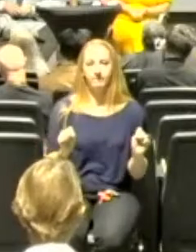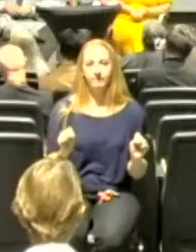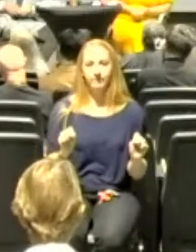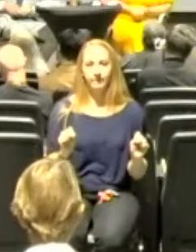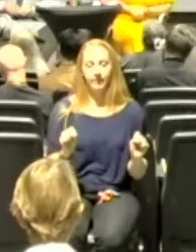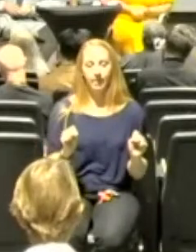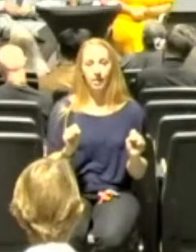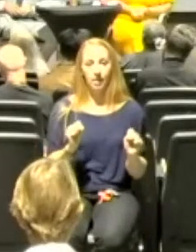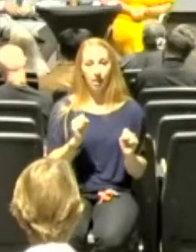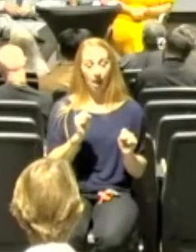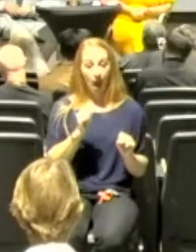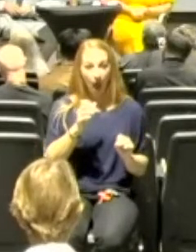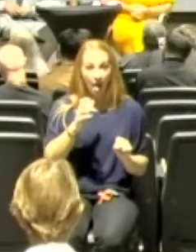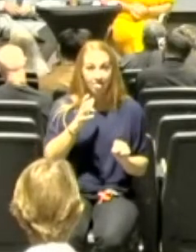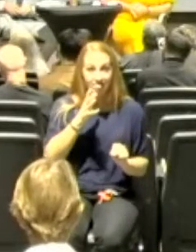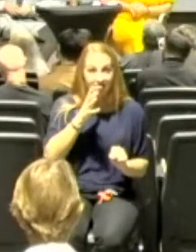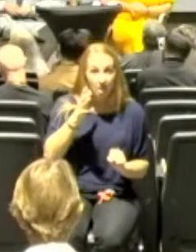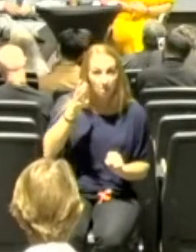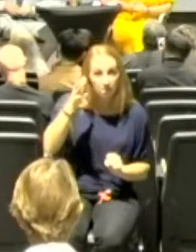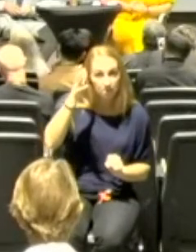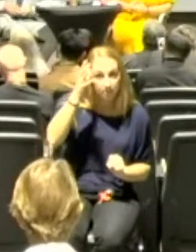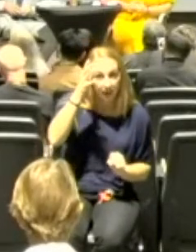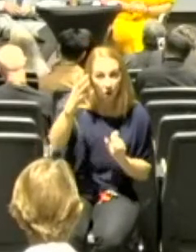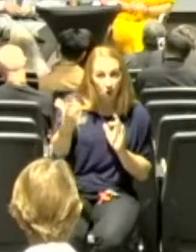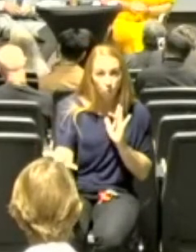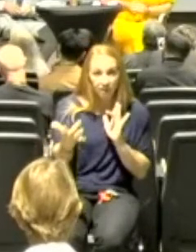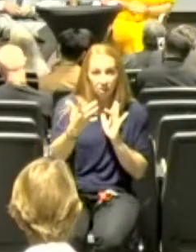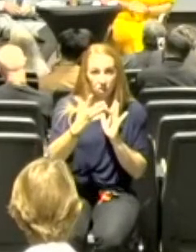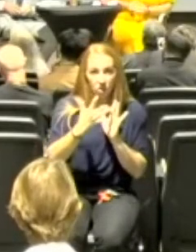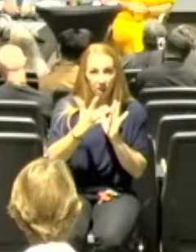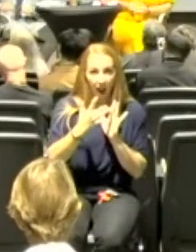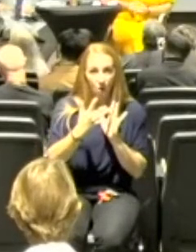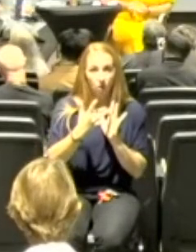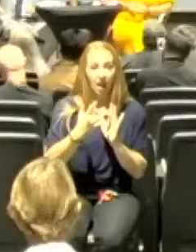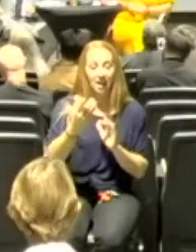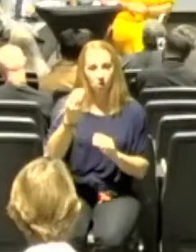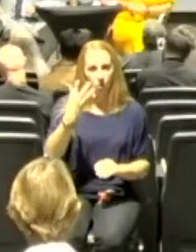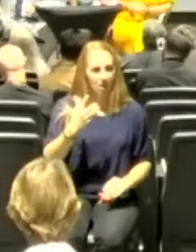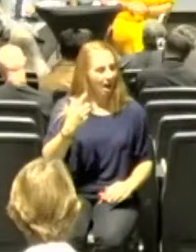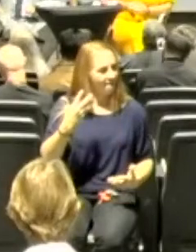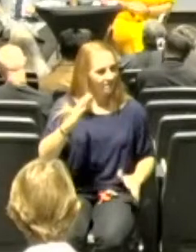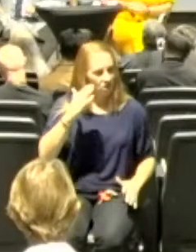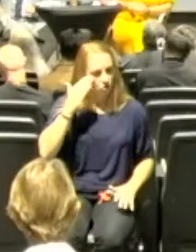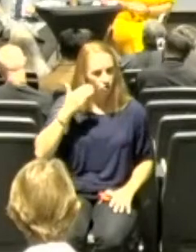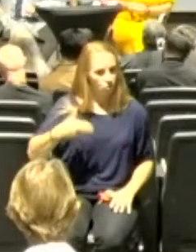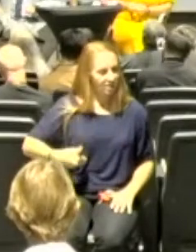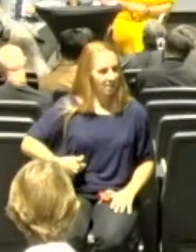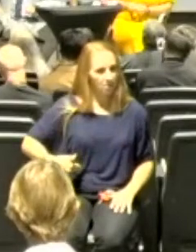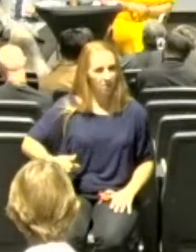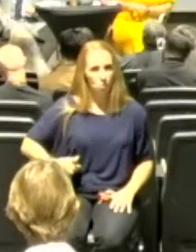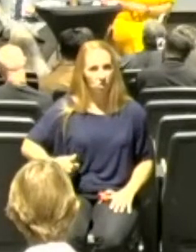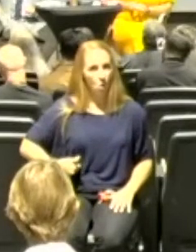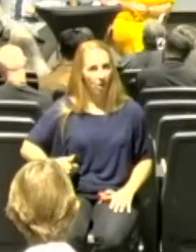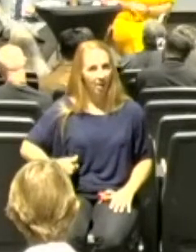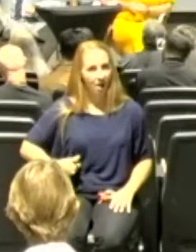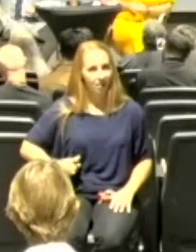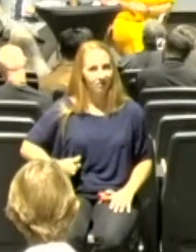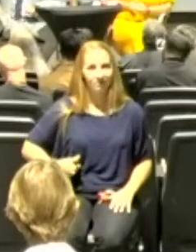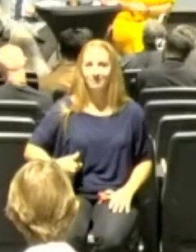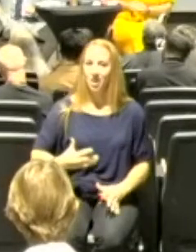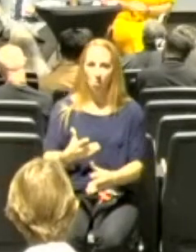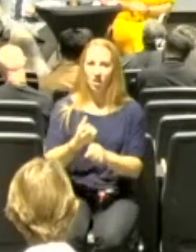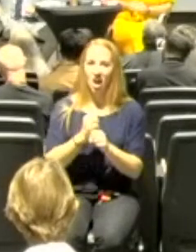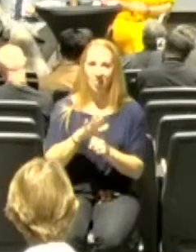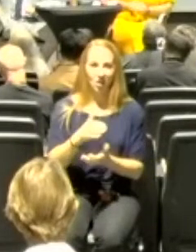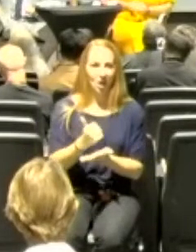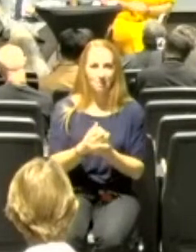this, that parent reached out to Lottera and said, you know what, I knew something was going on. With that added information, we got the student the help that they